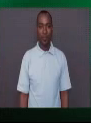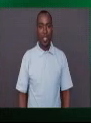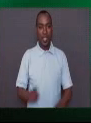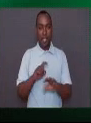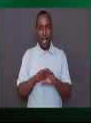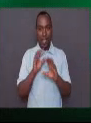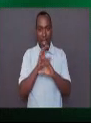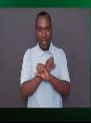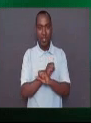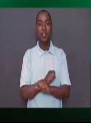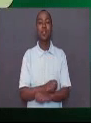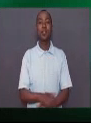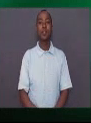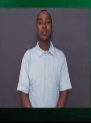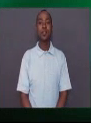Time's up.